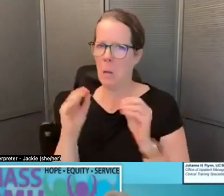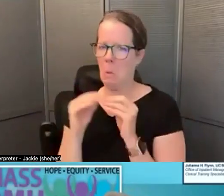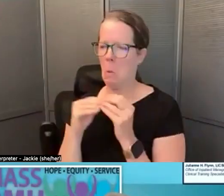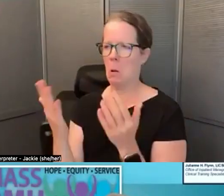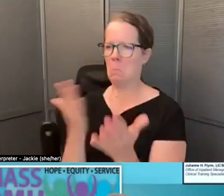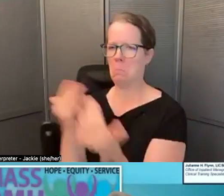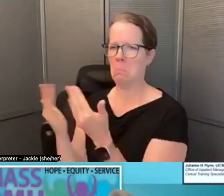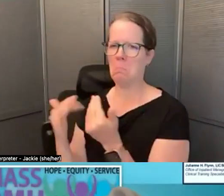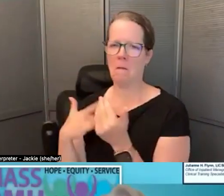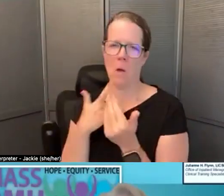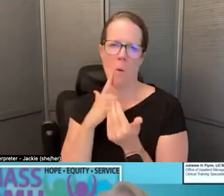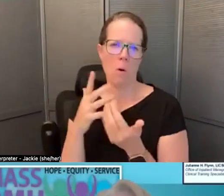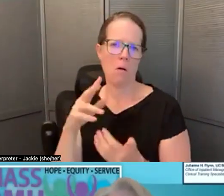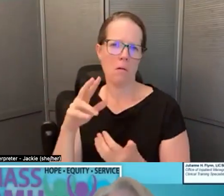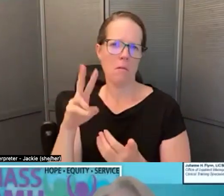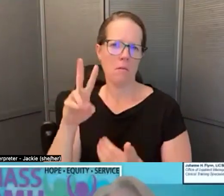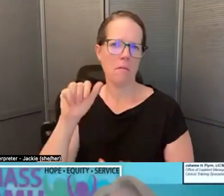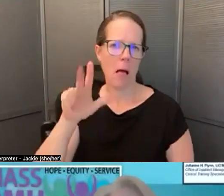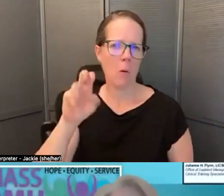to an answer on that?